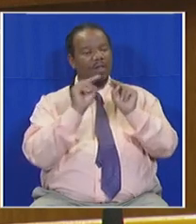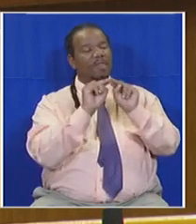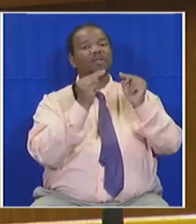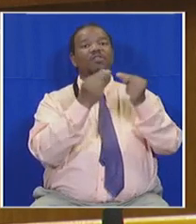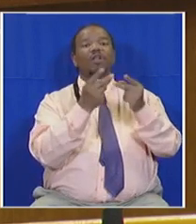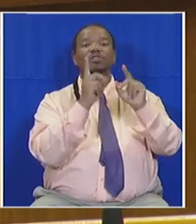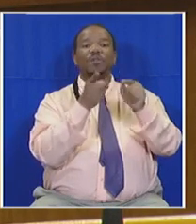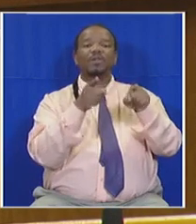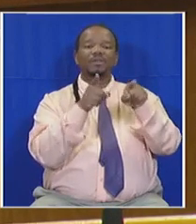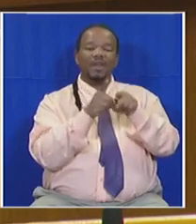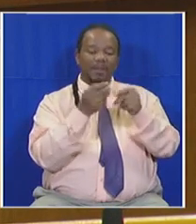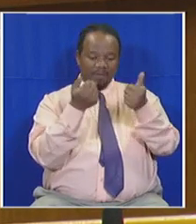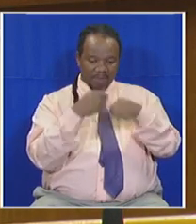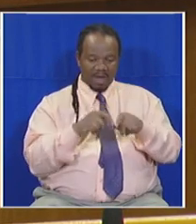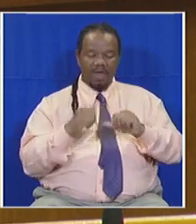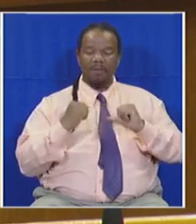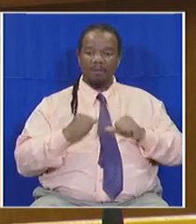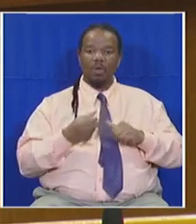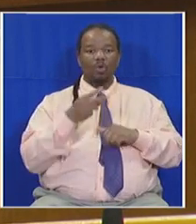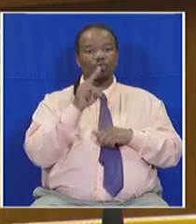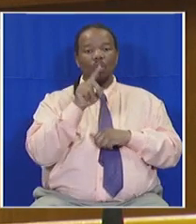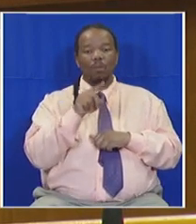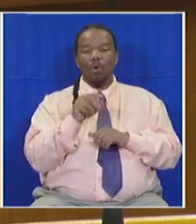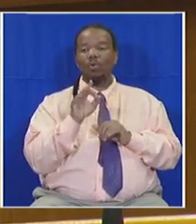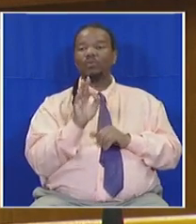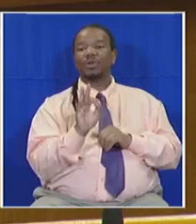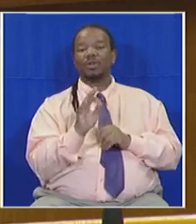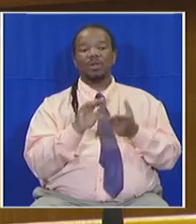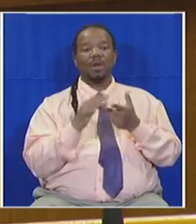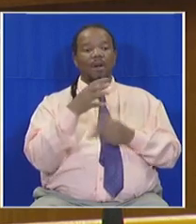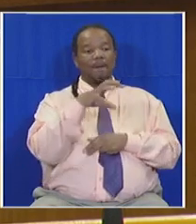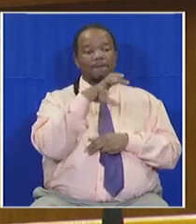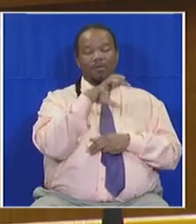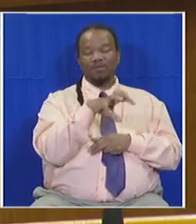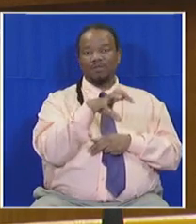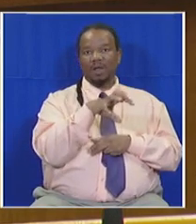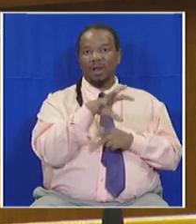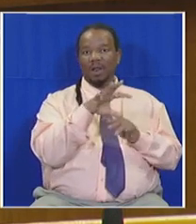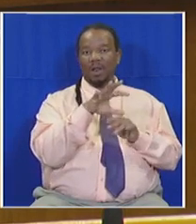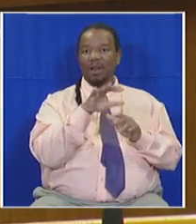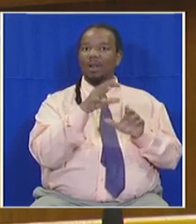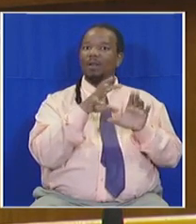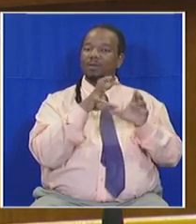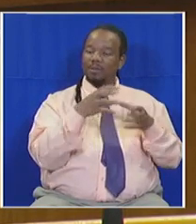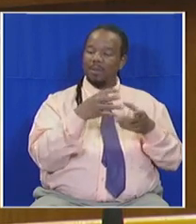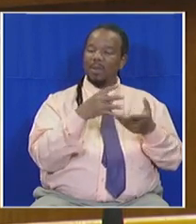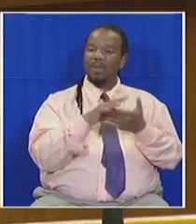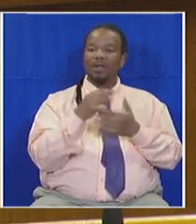municipalities 2.3 billion, while provincial departments are owing municipality 3.1 billion.